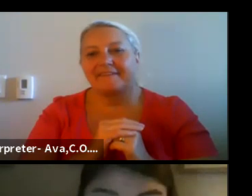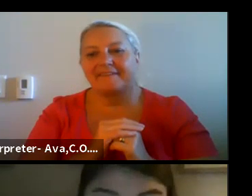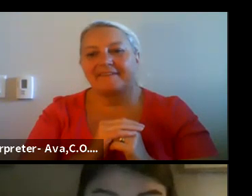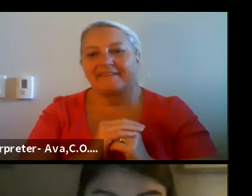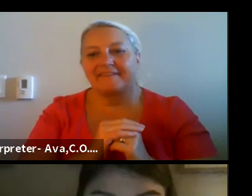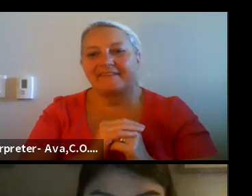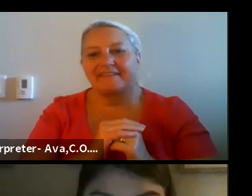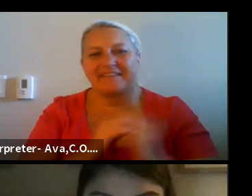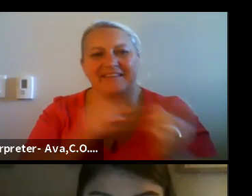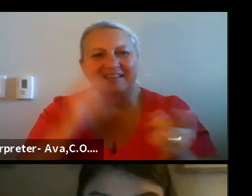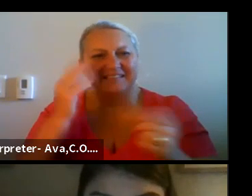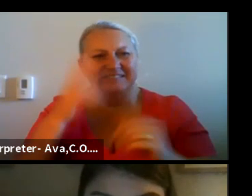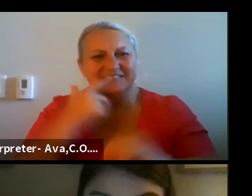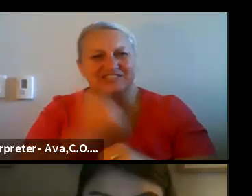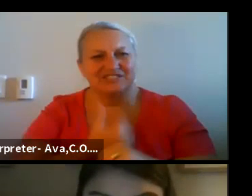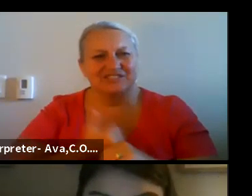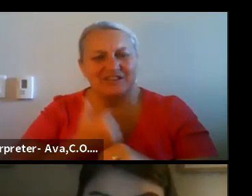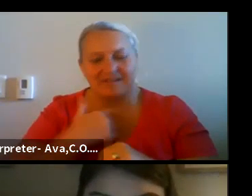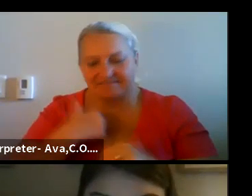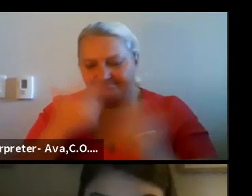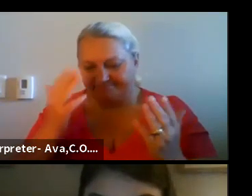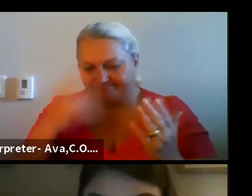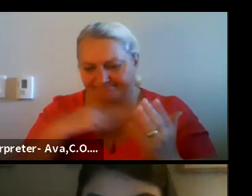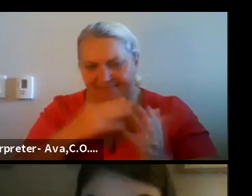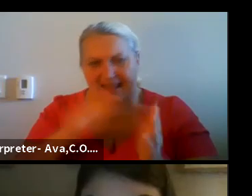Sorry, I've lost my words now.